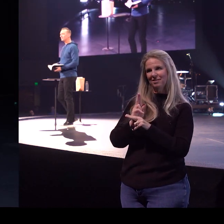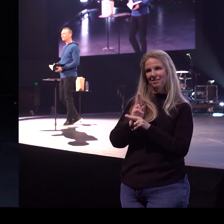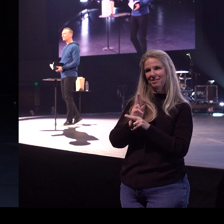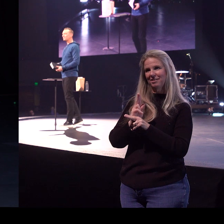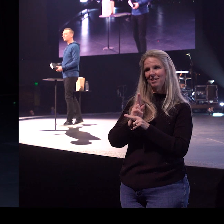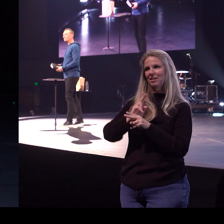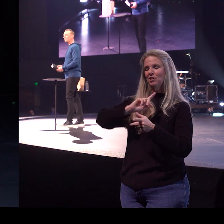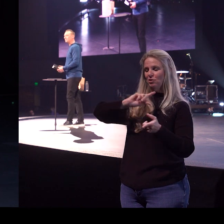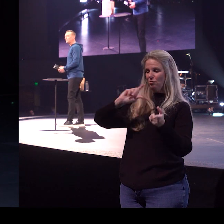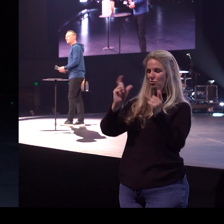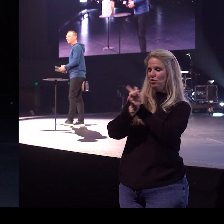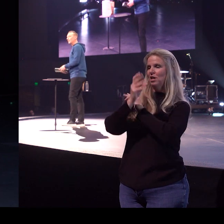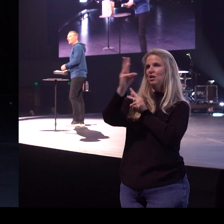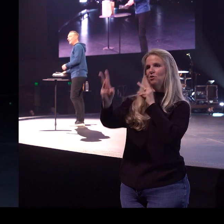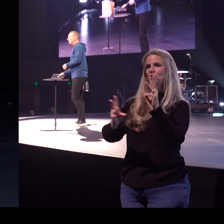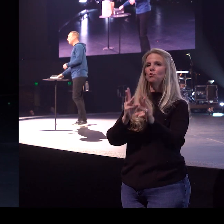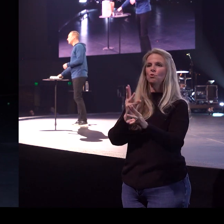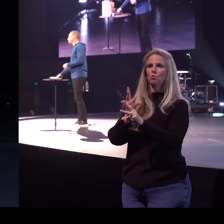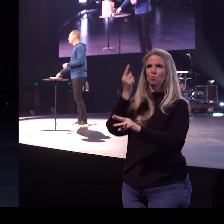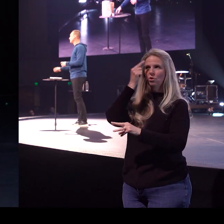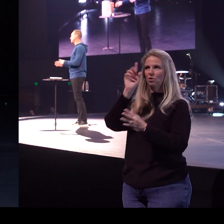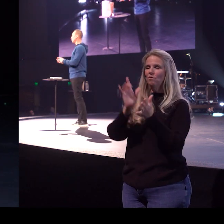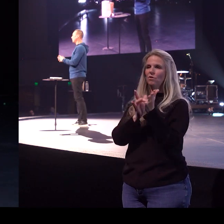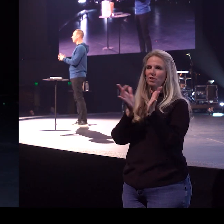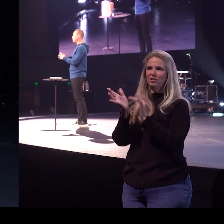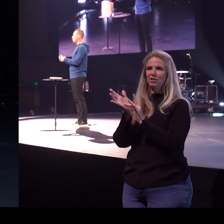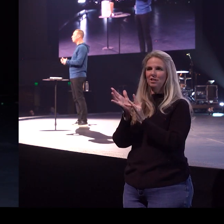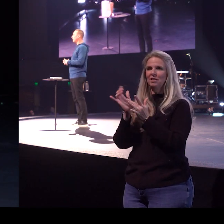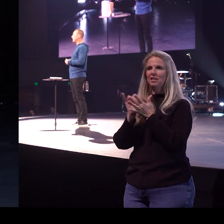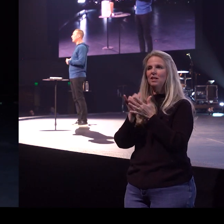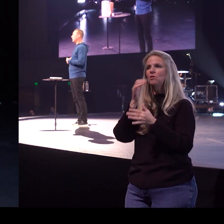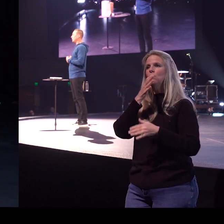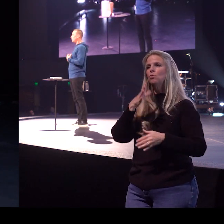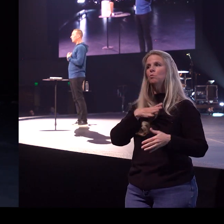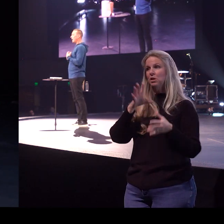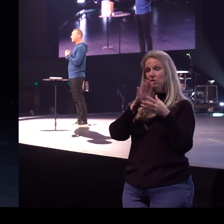Jesus. And I think this woman's story, if you